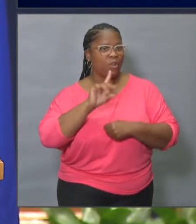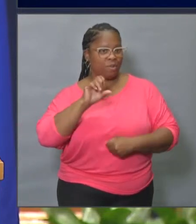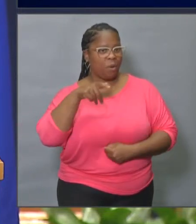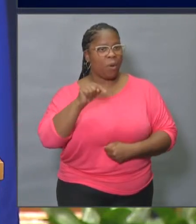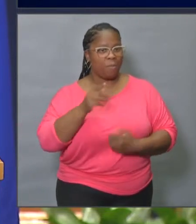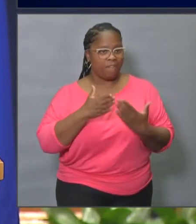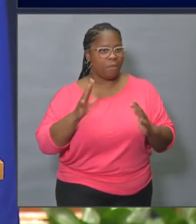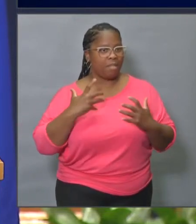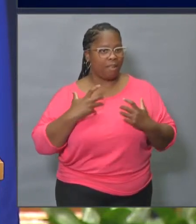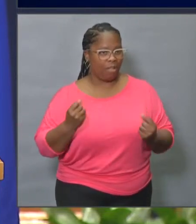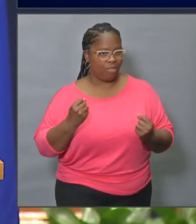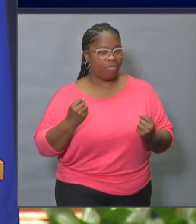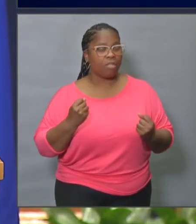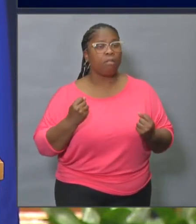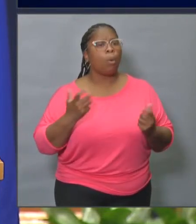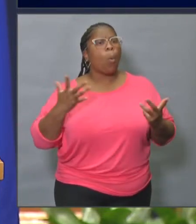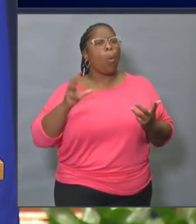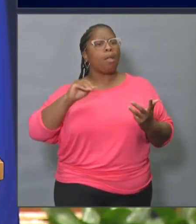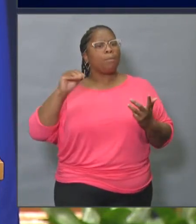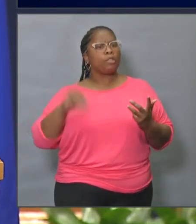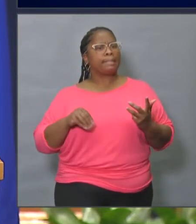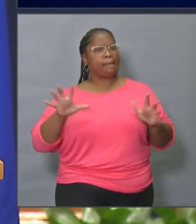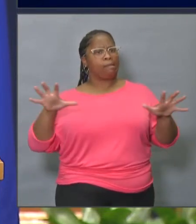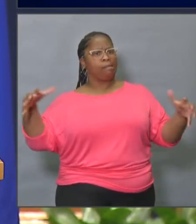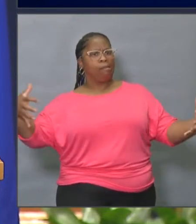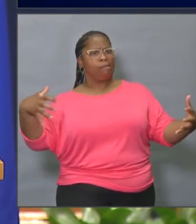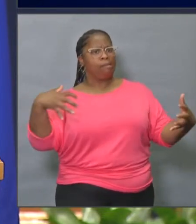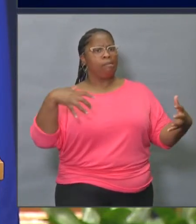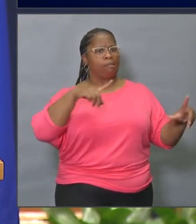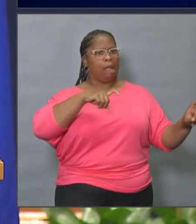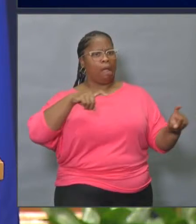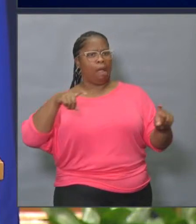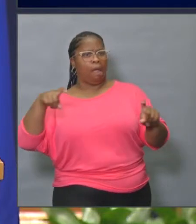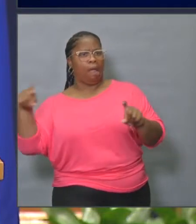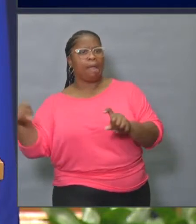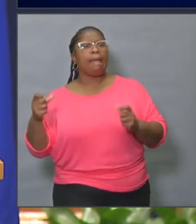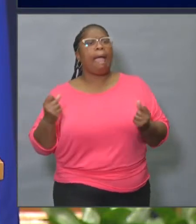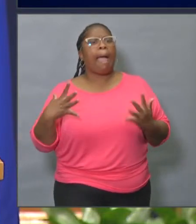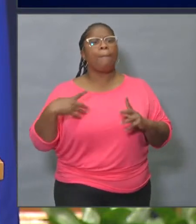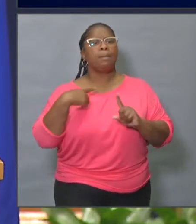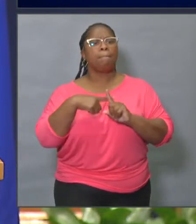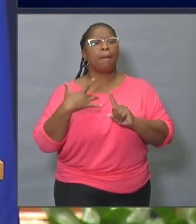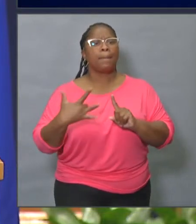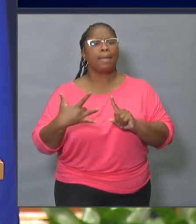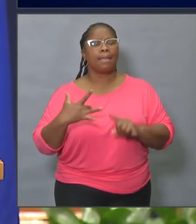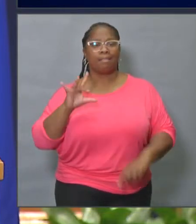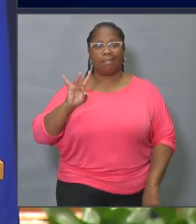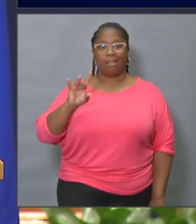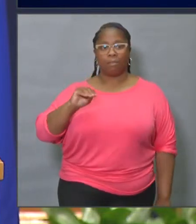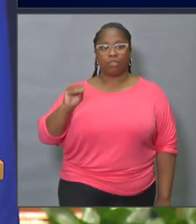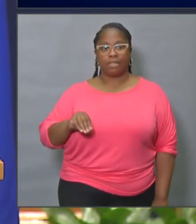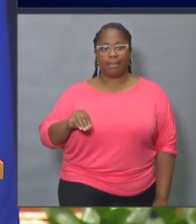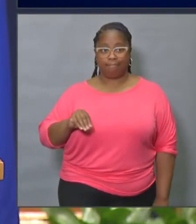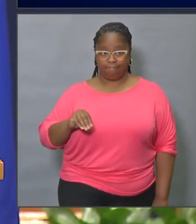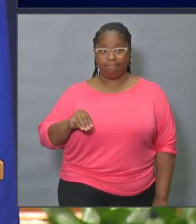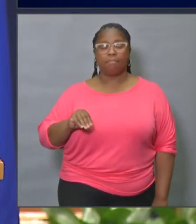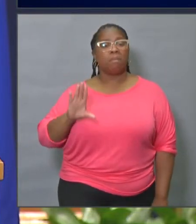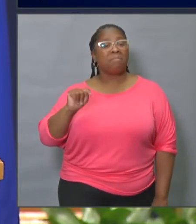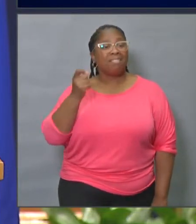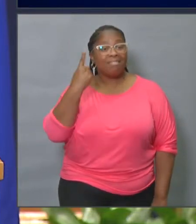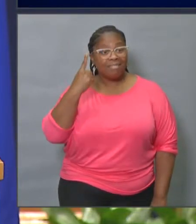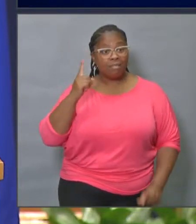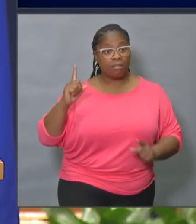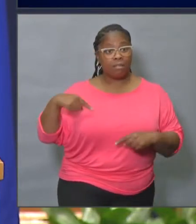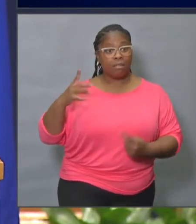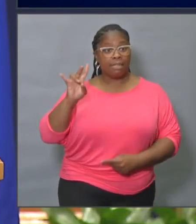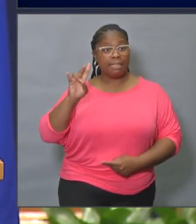cumulative total of percent of people who tested positive is 8%. But over the last 7 days, our positivity rate